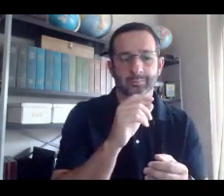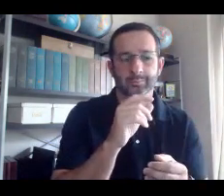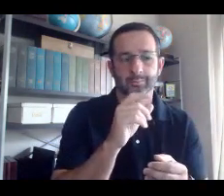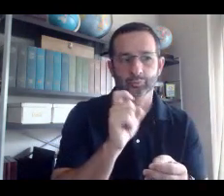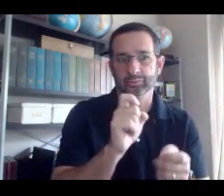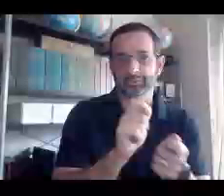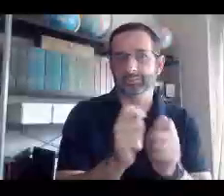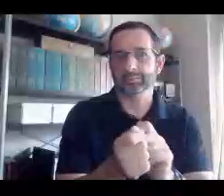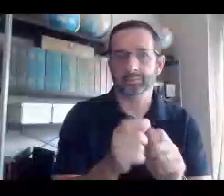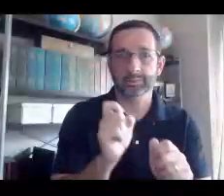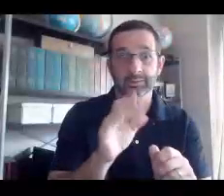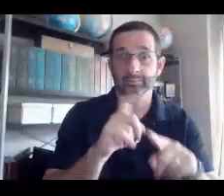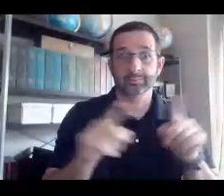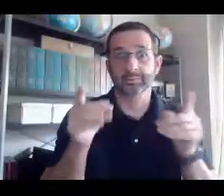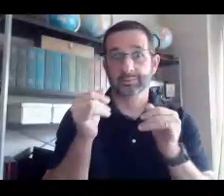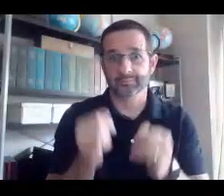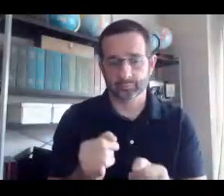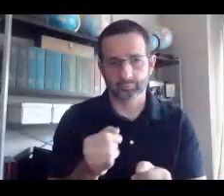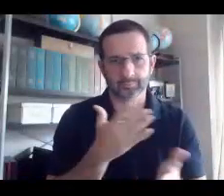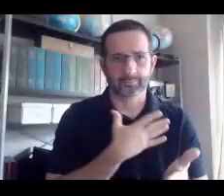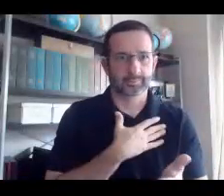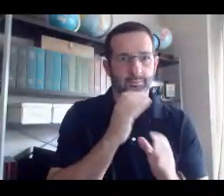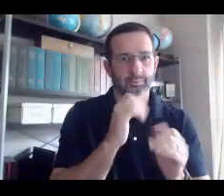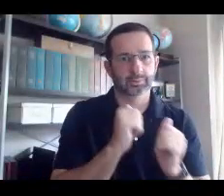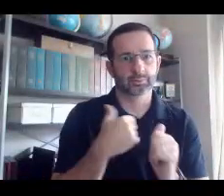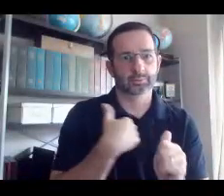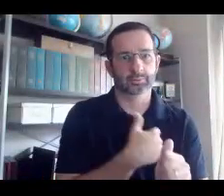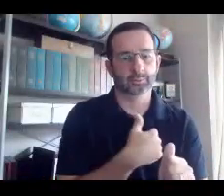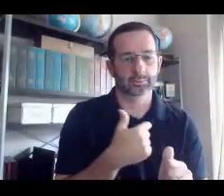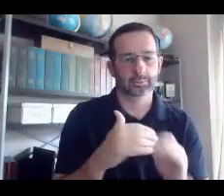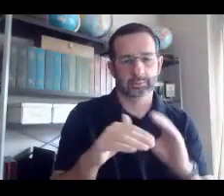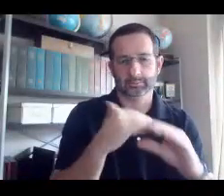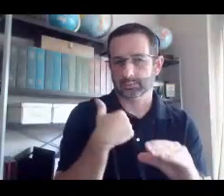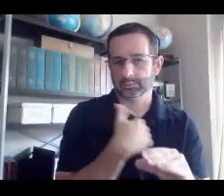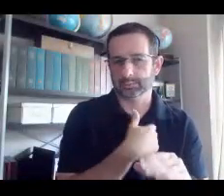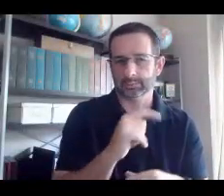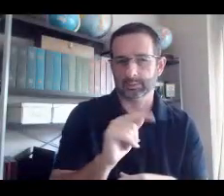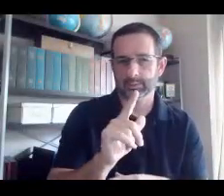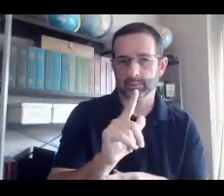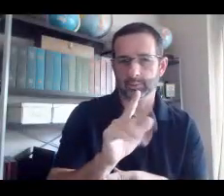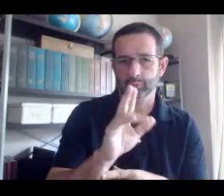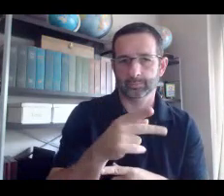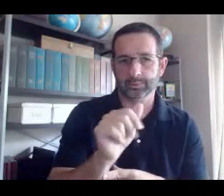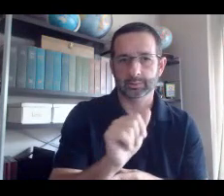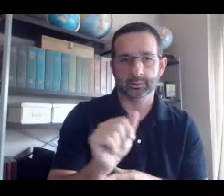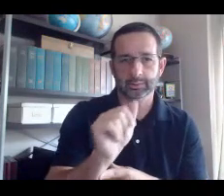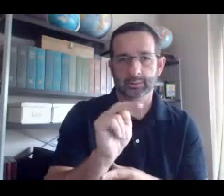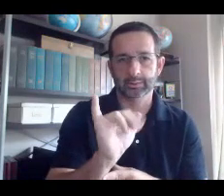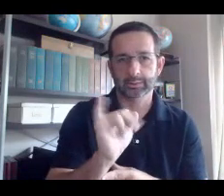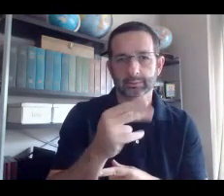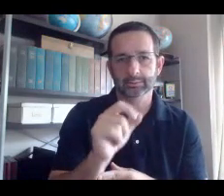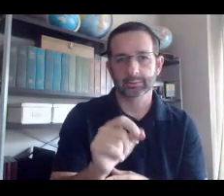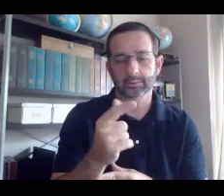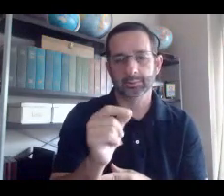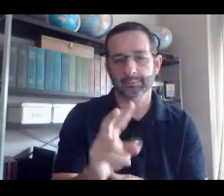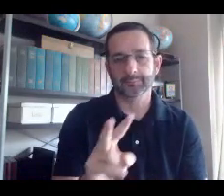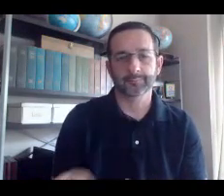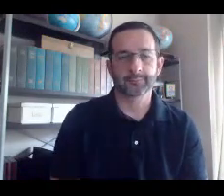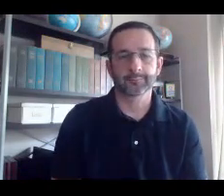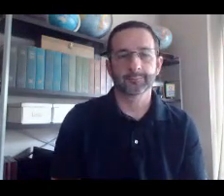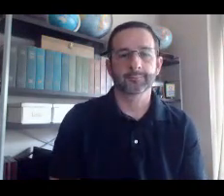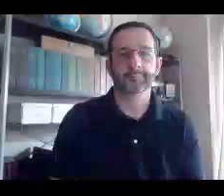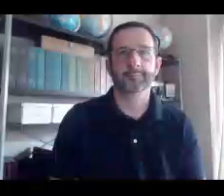your supervisor may not, if you don't see an update, or if there is a change with your supervisor,